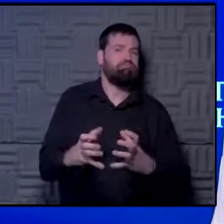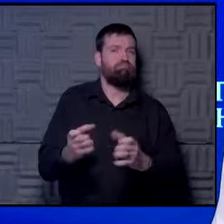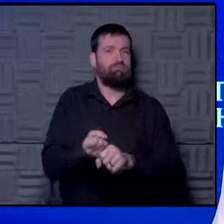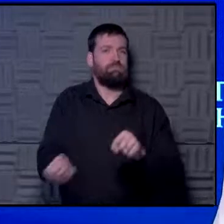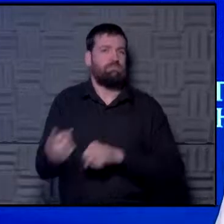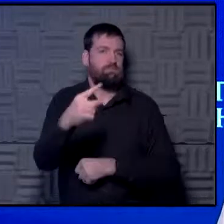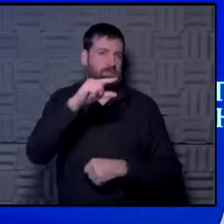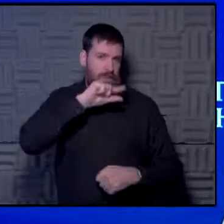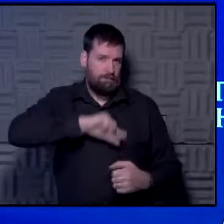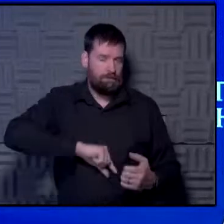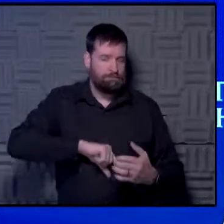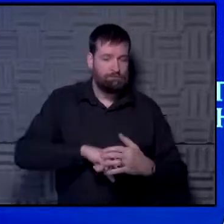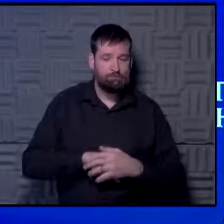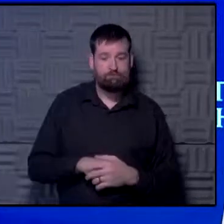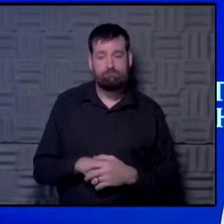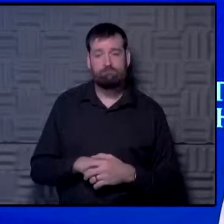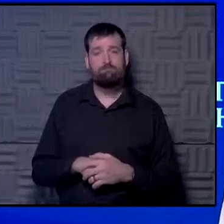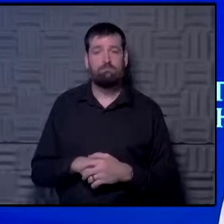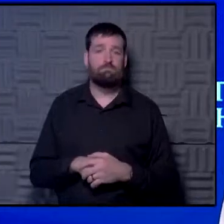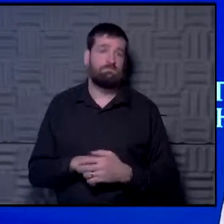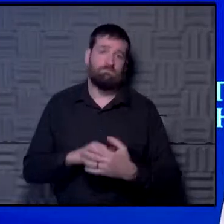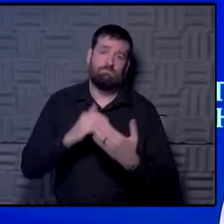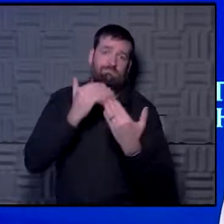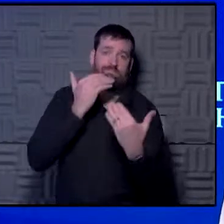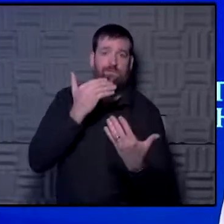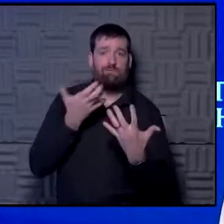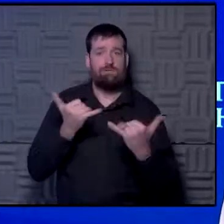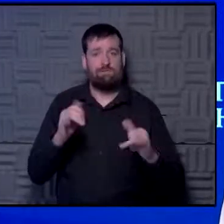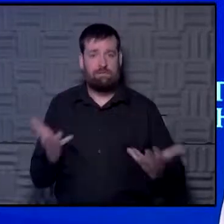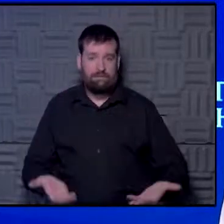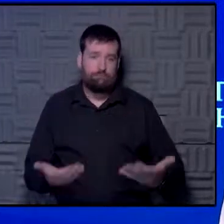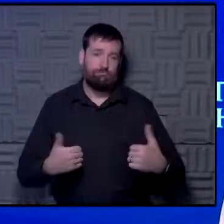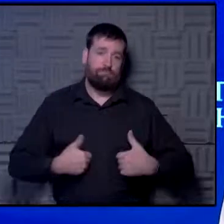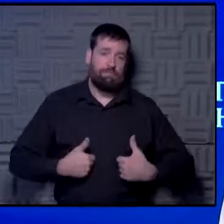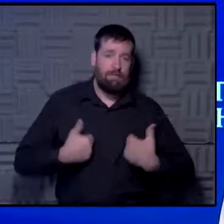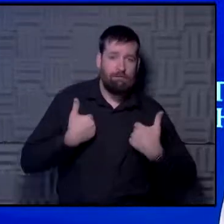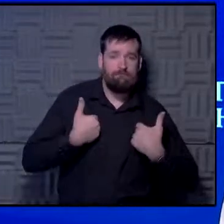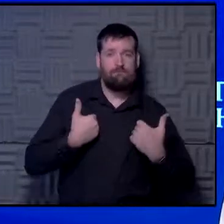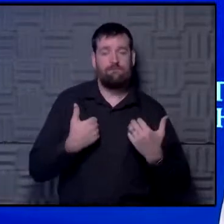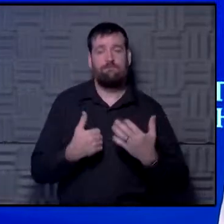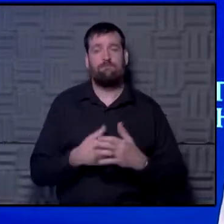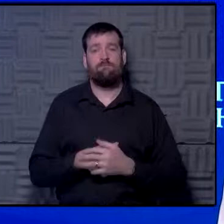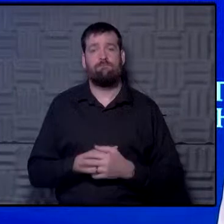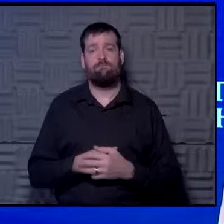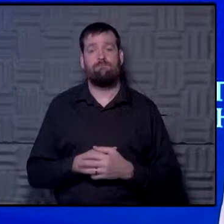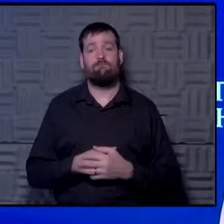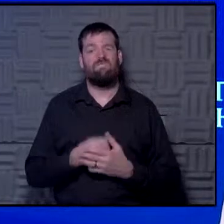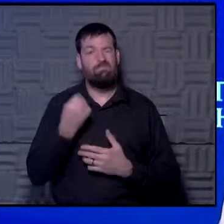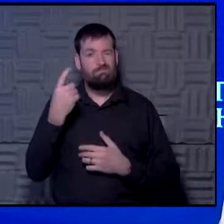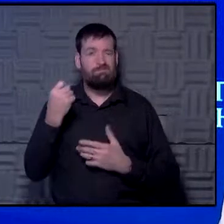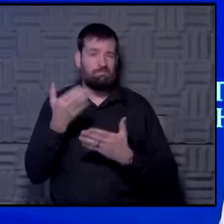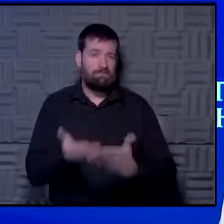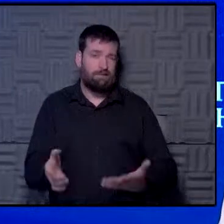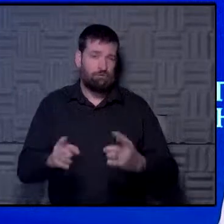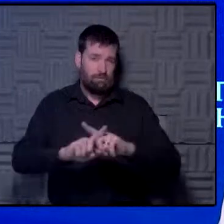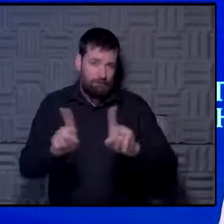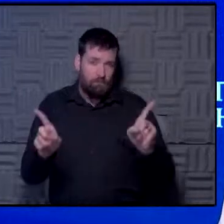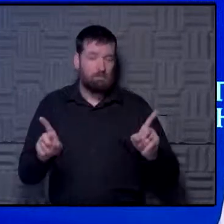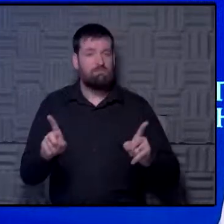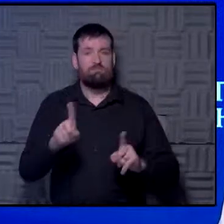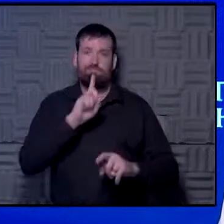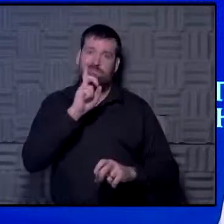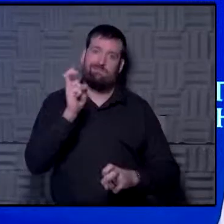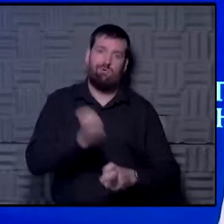Thanksgiving. And then I think we're just thankful that we're still here and alive, and while things are different and they're